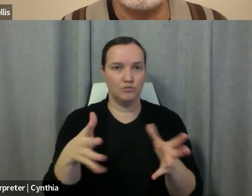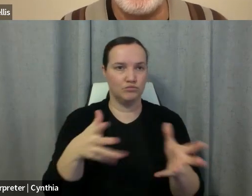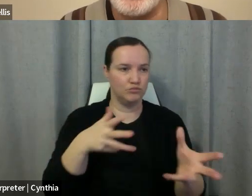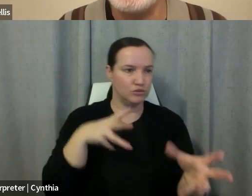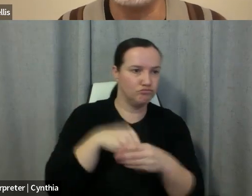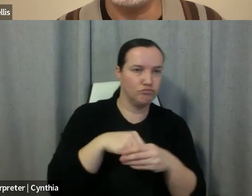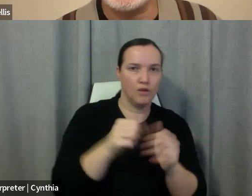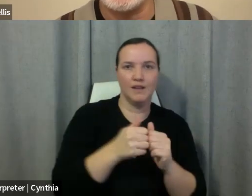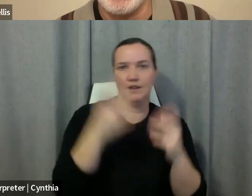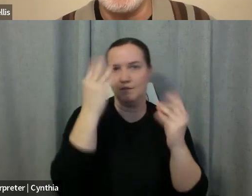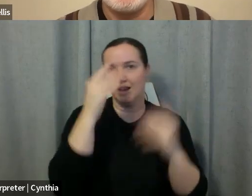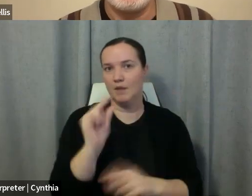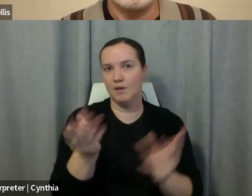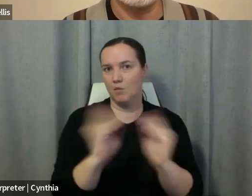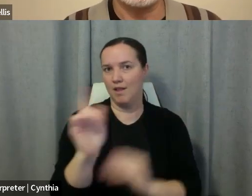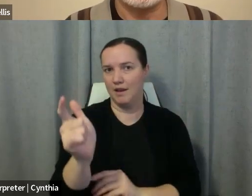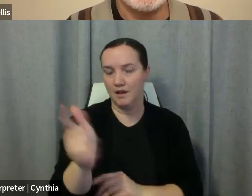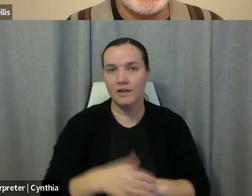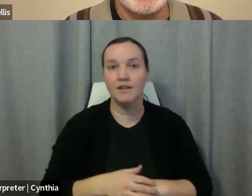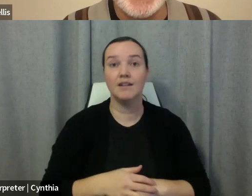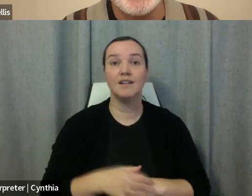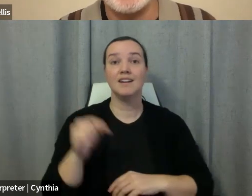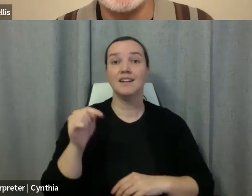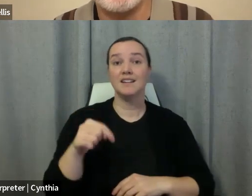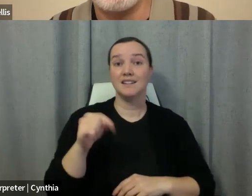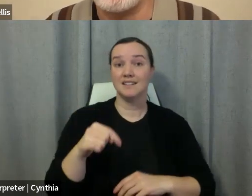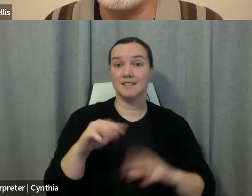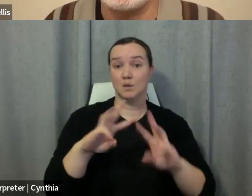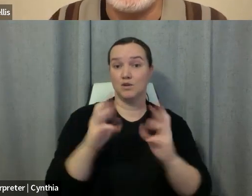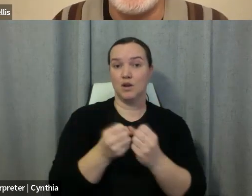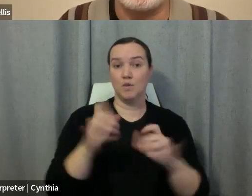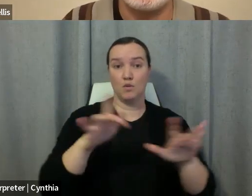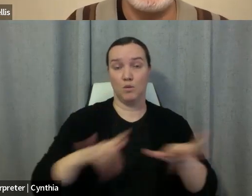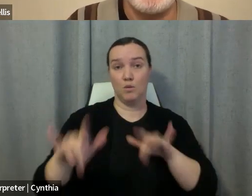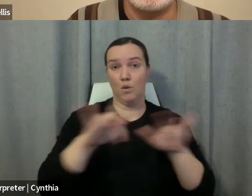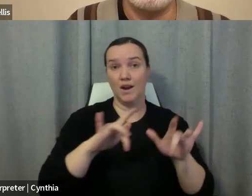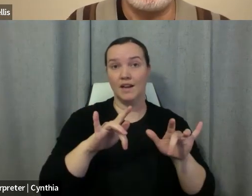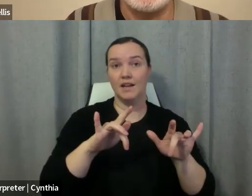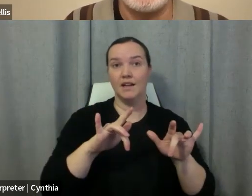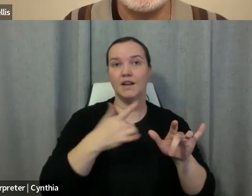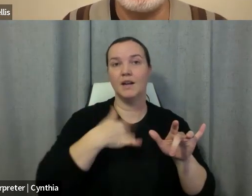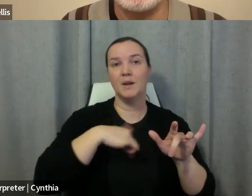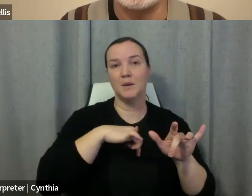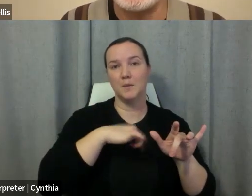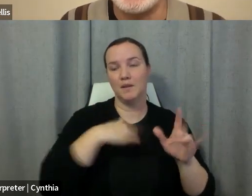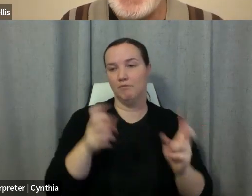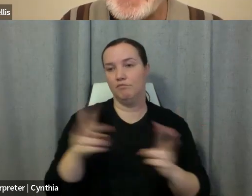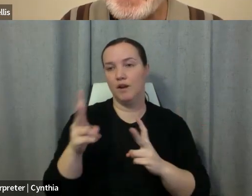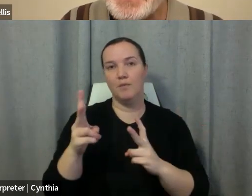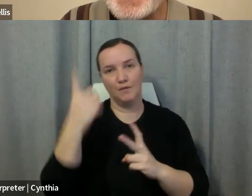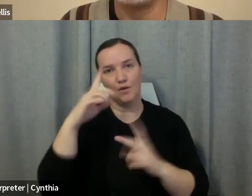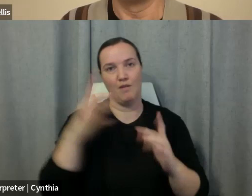a little more later on. This session is being recorded and will be made available to members